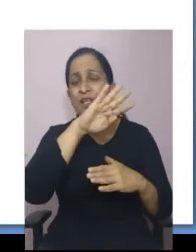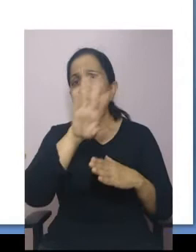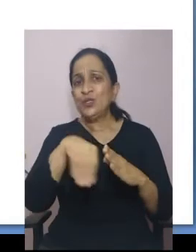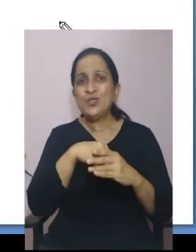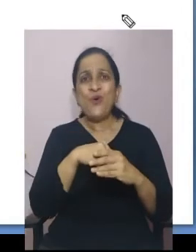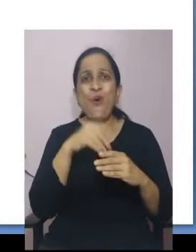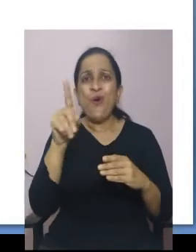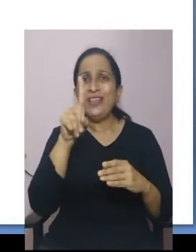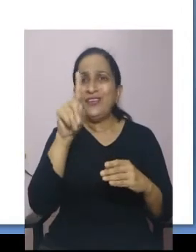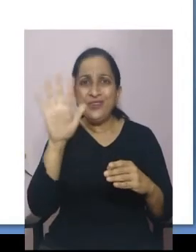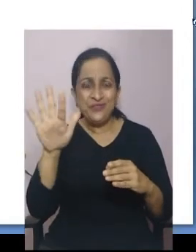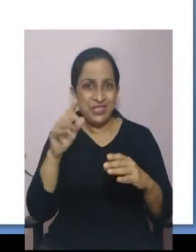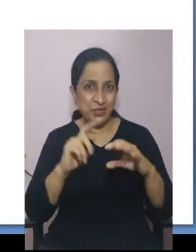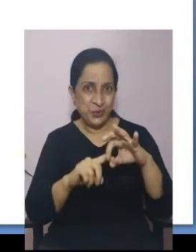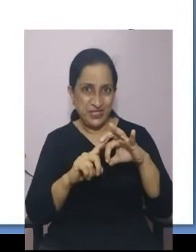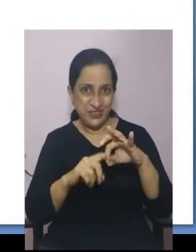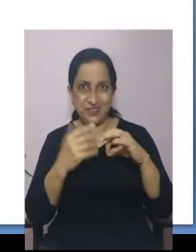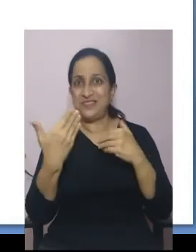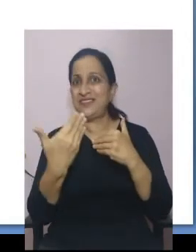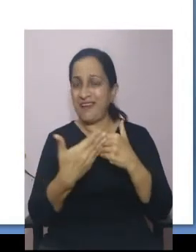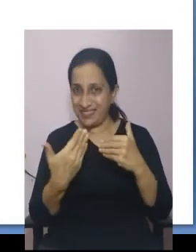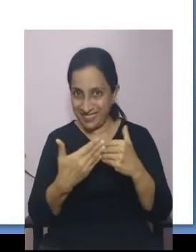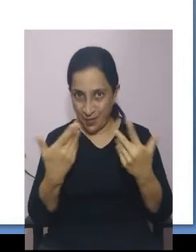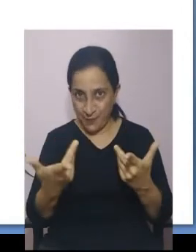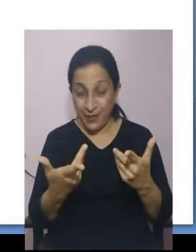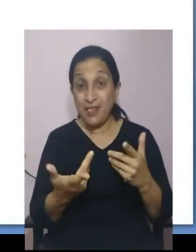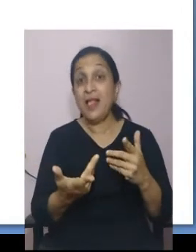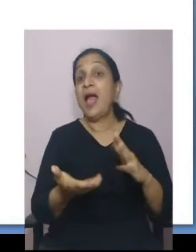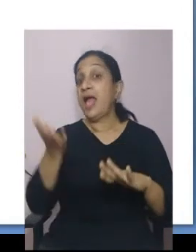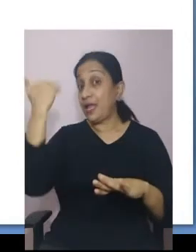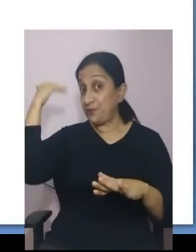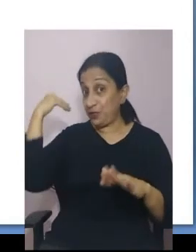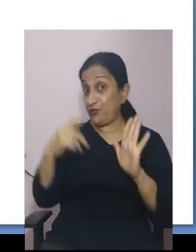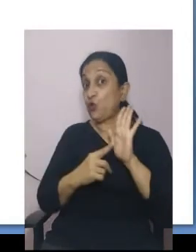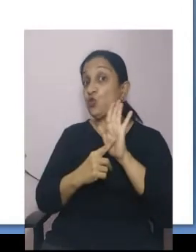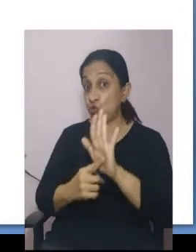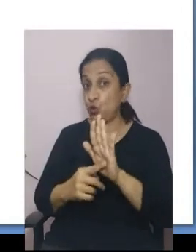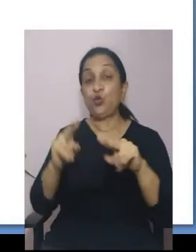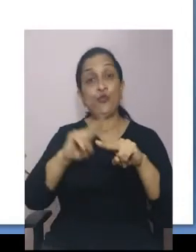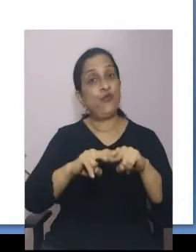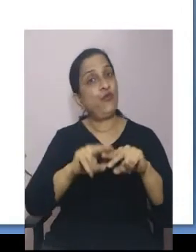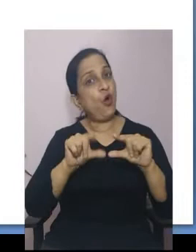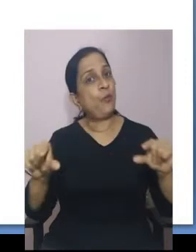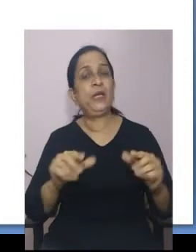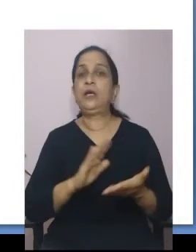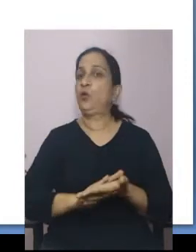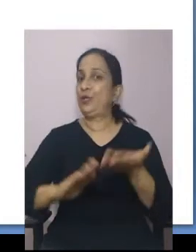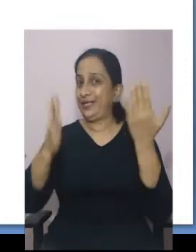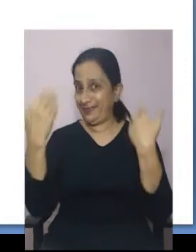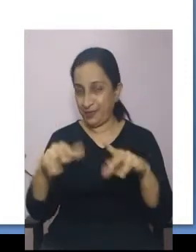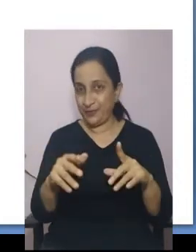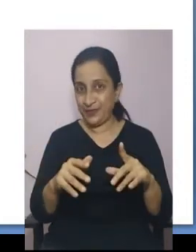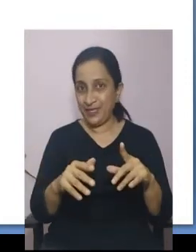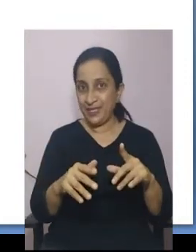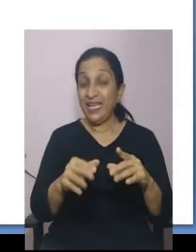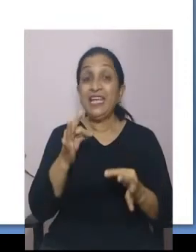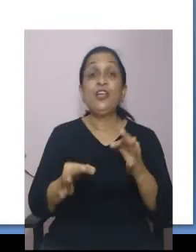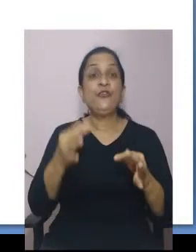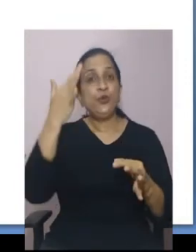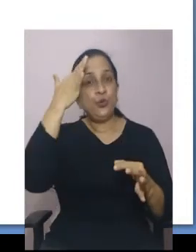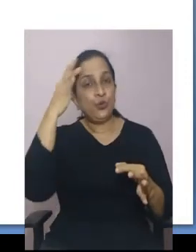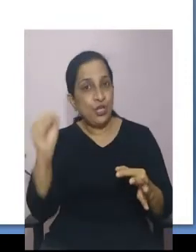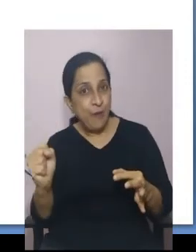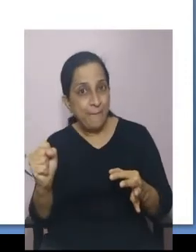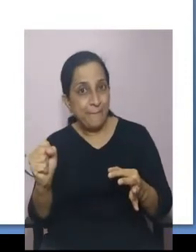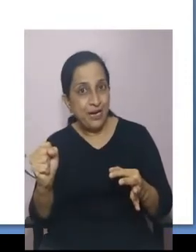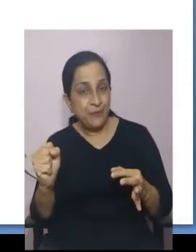these all the 15 questions are from the given formulae I told you in the beginning, and if you remember